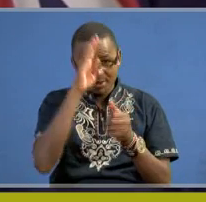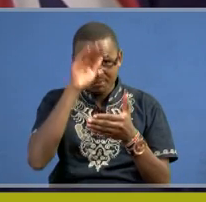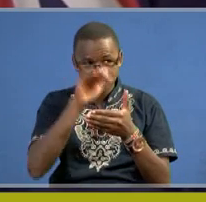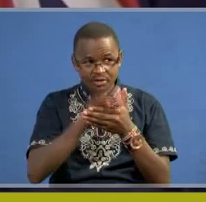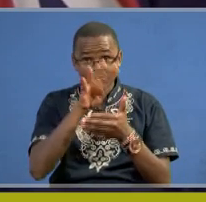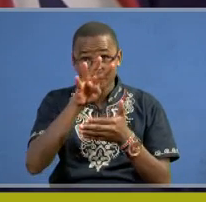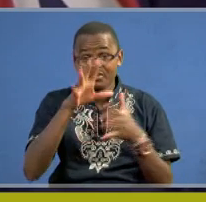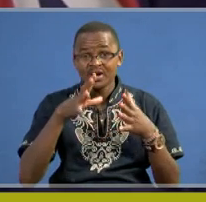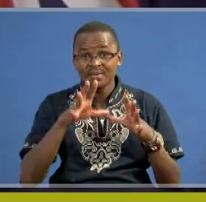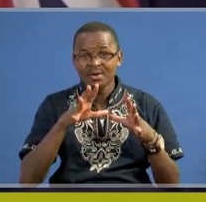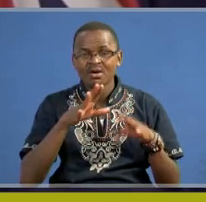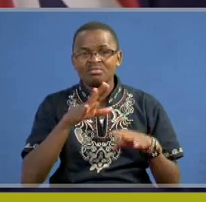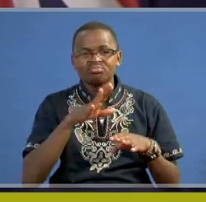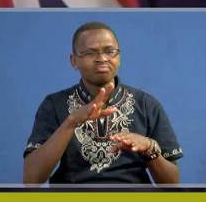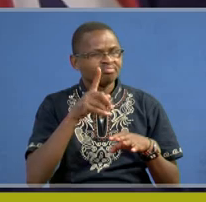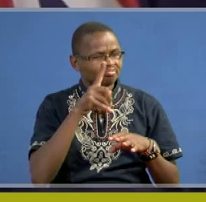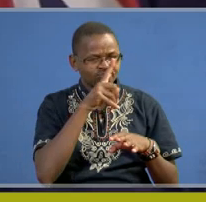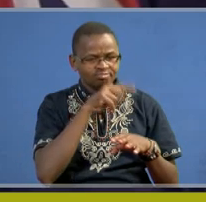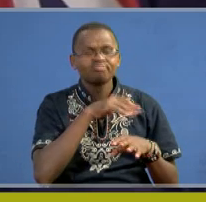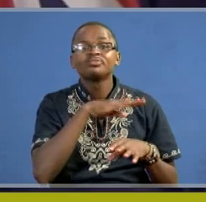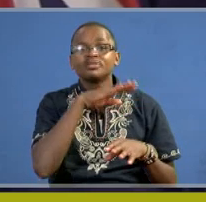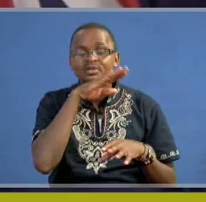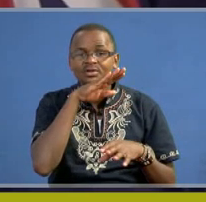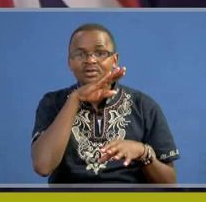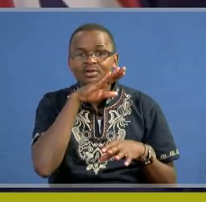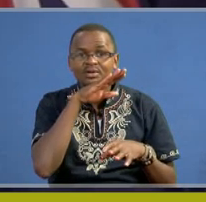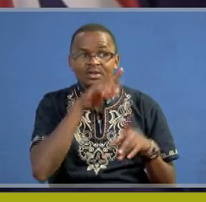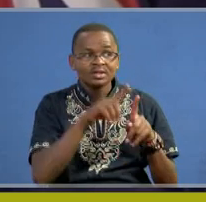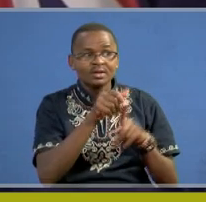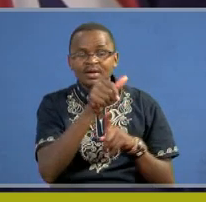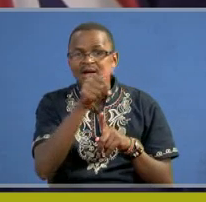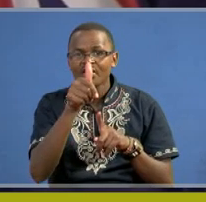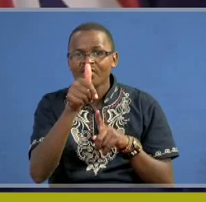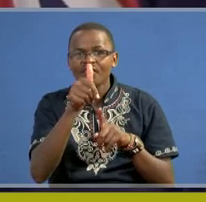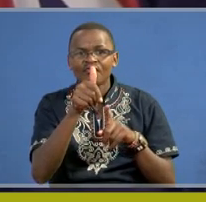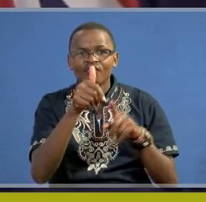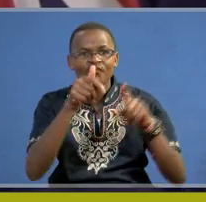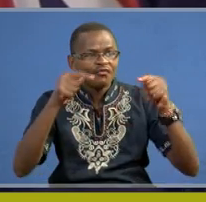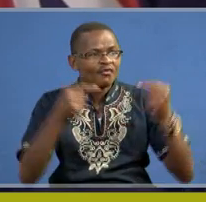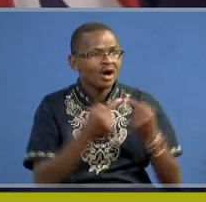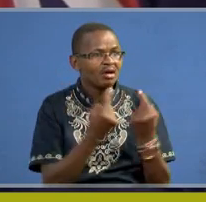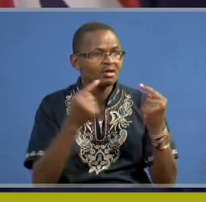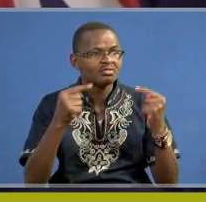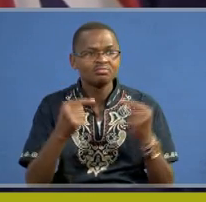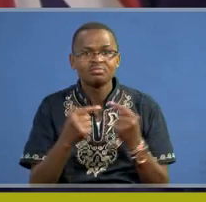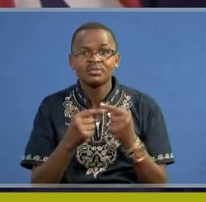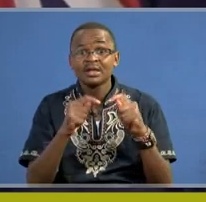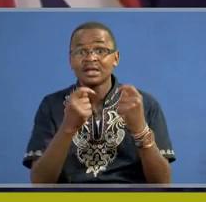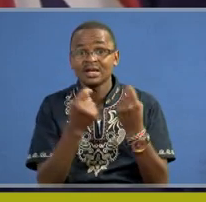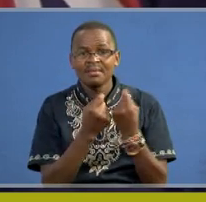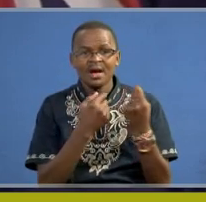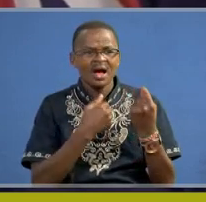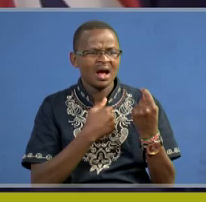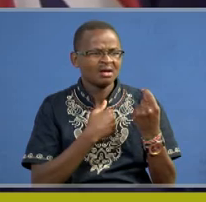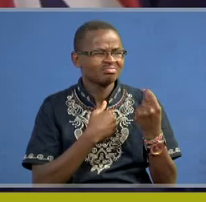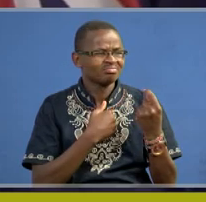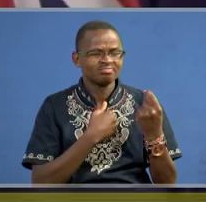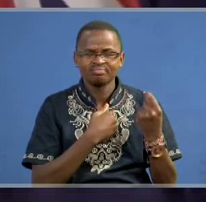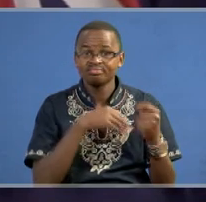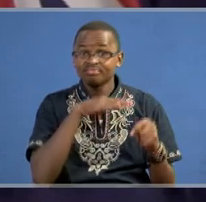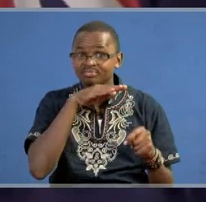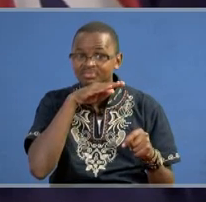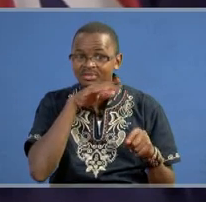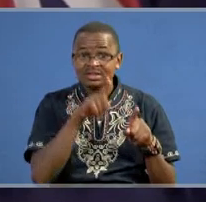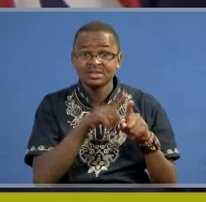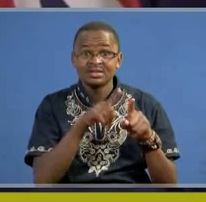40 people have lost their lives and this act of extreme violence tin have died at linwood